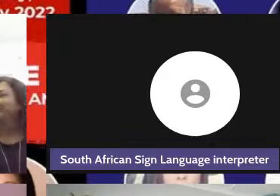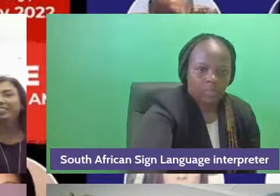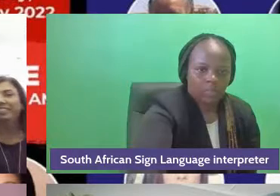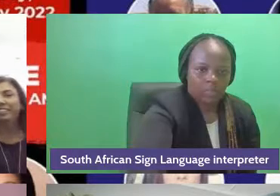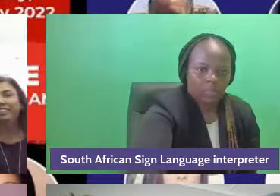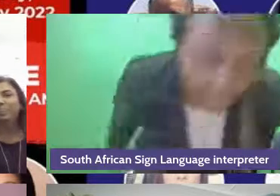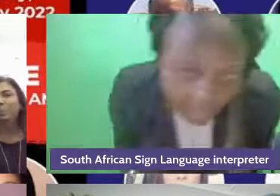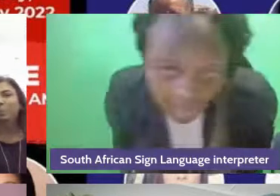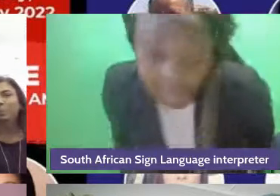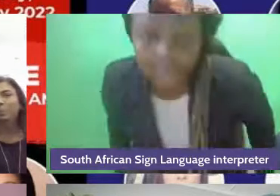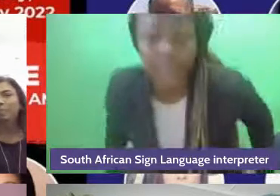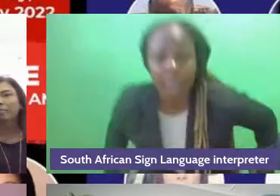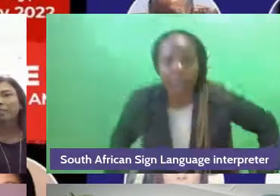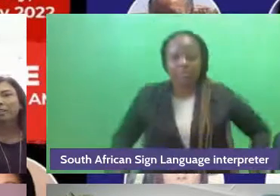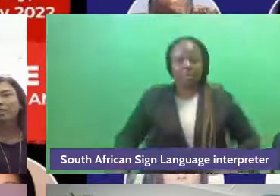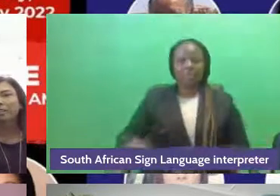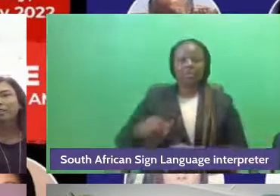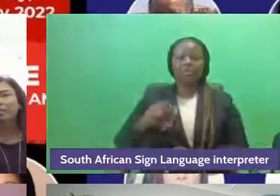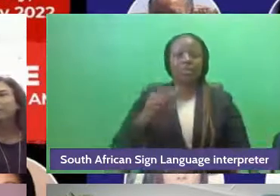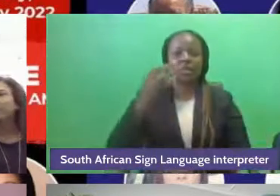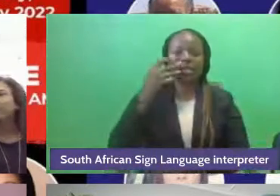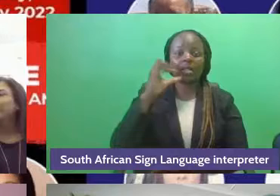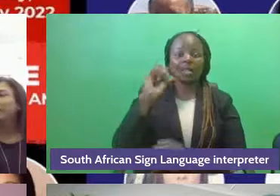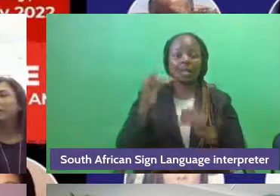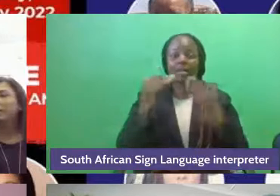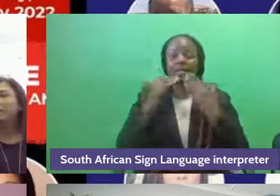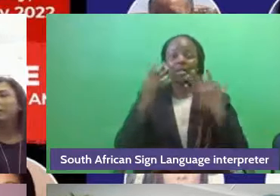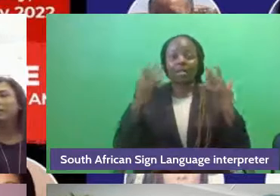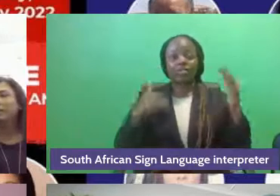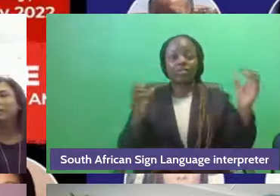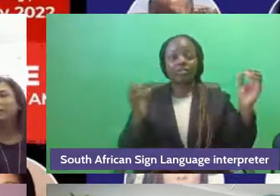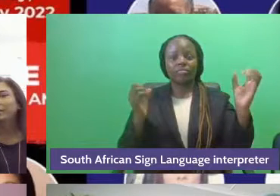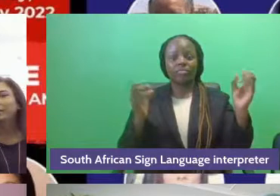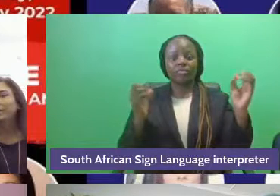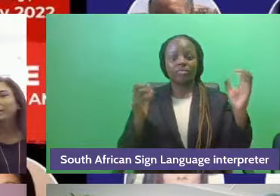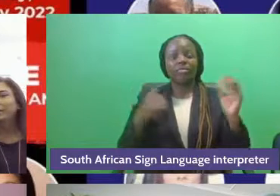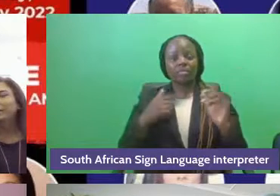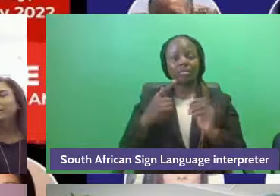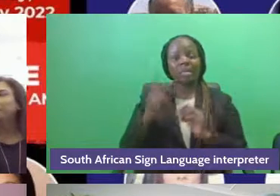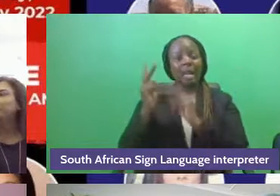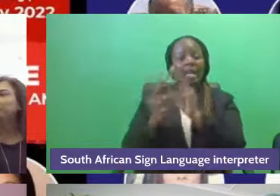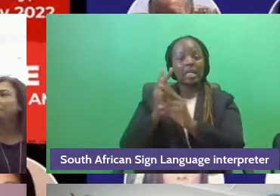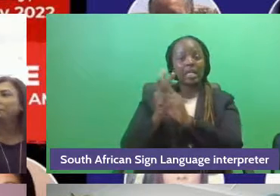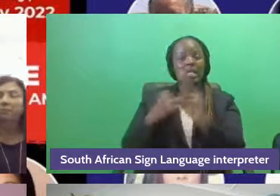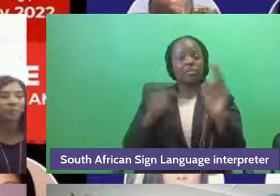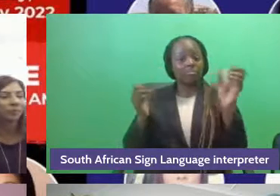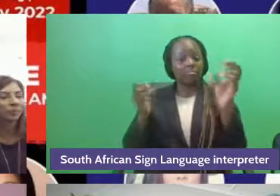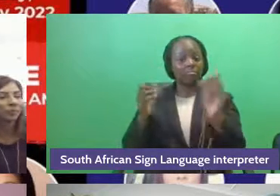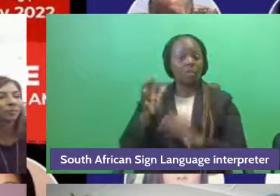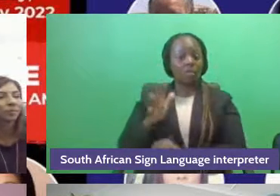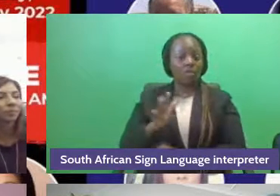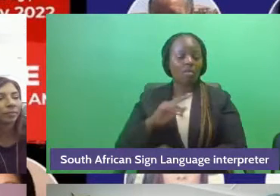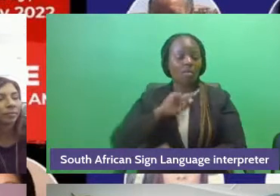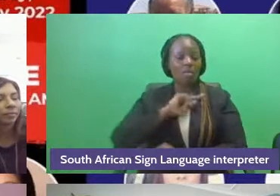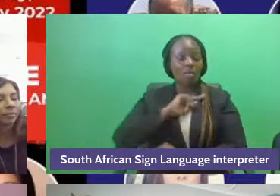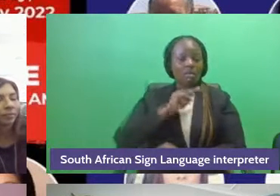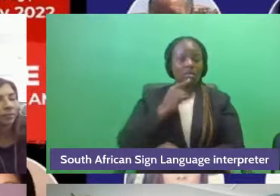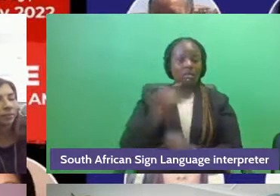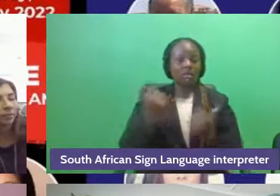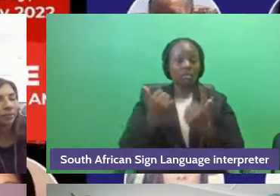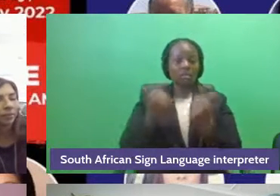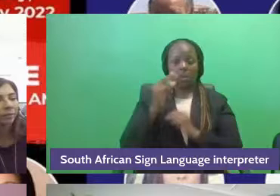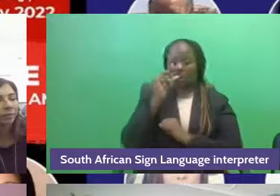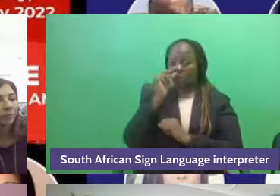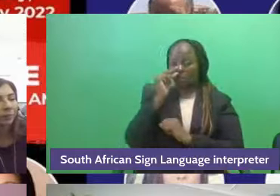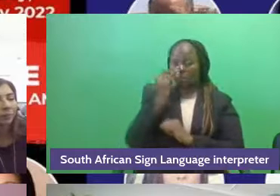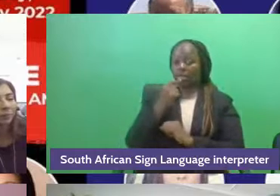Sanele. I just love to say that, just to reiterate, as we said, as a pastor said, we